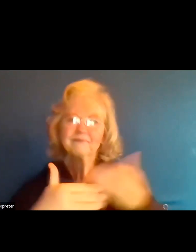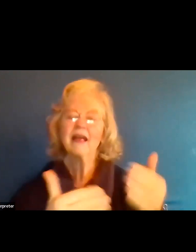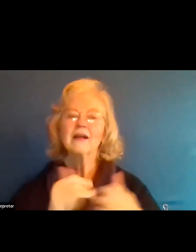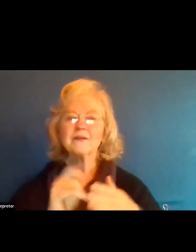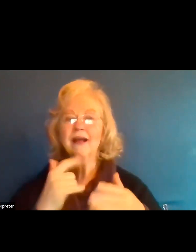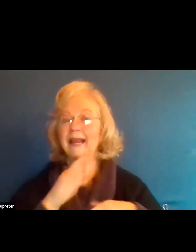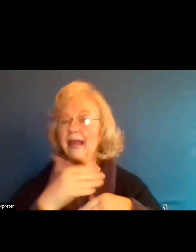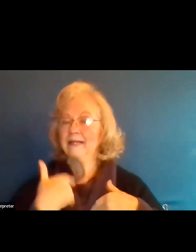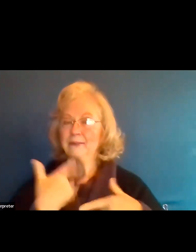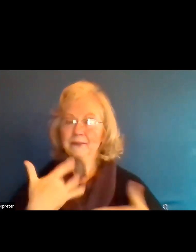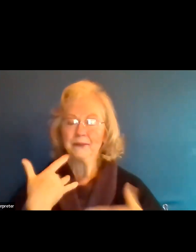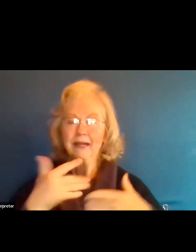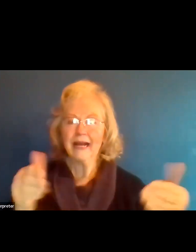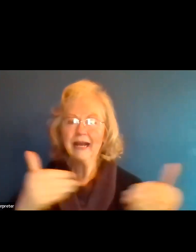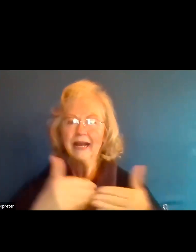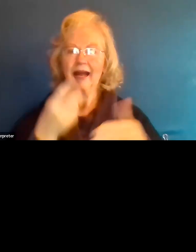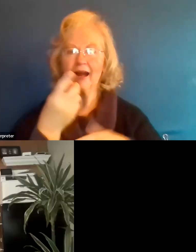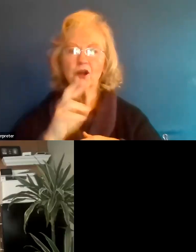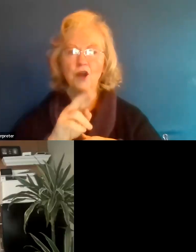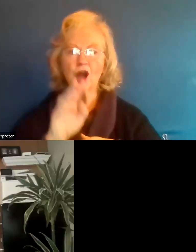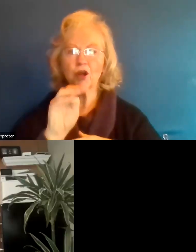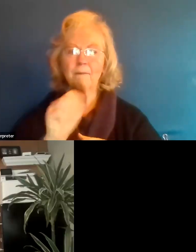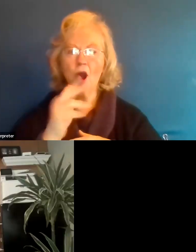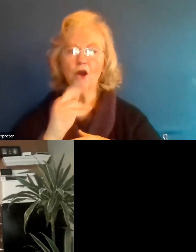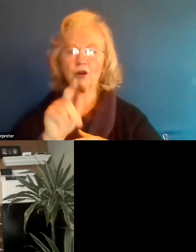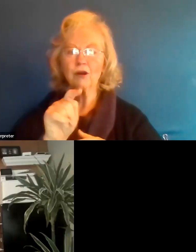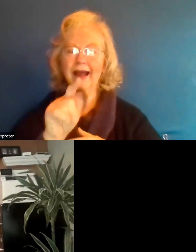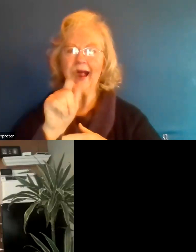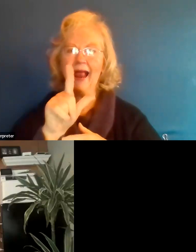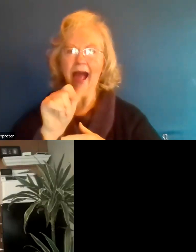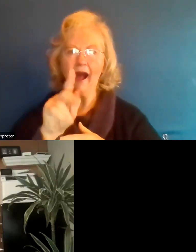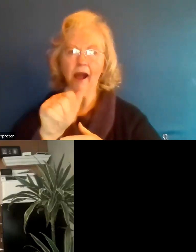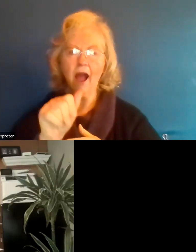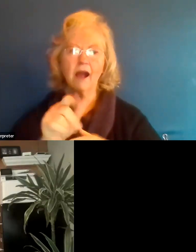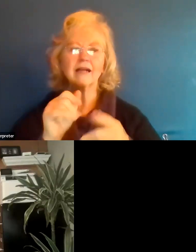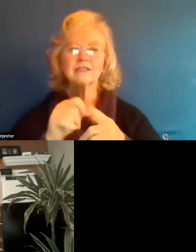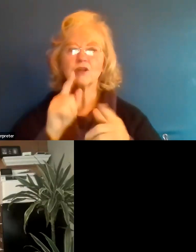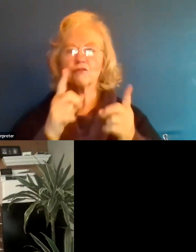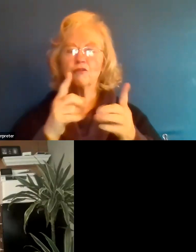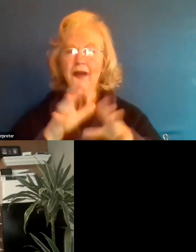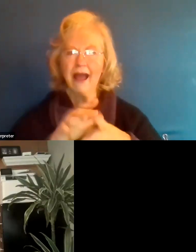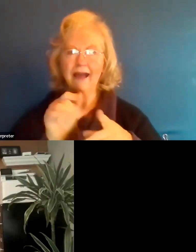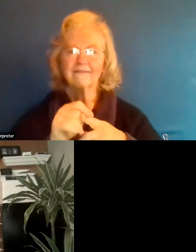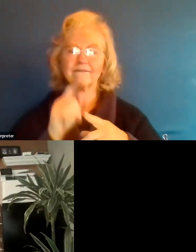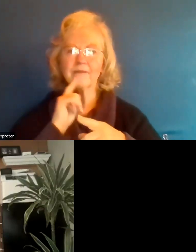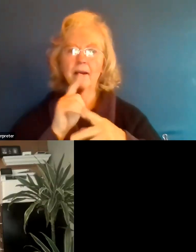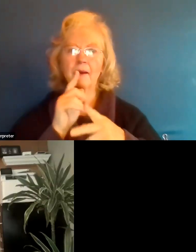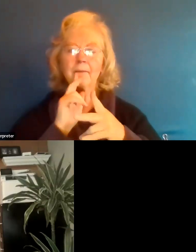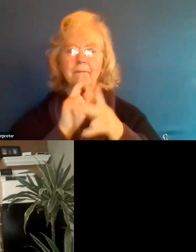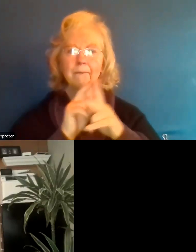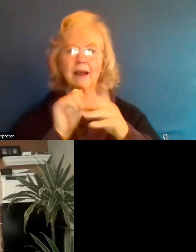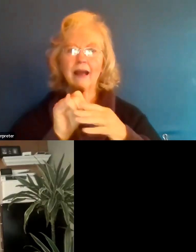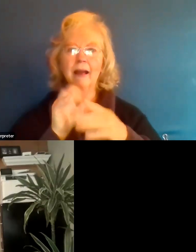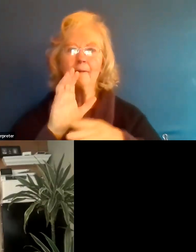I'm delighted to next introduce Dr. Margaret Lanca. She's the Director of Neuropsychology and Cognitive Wellness and Director of Population Behavioral Health at